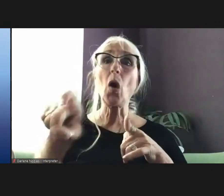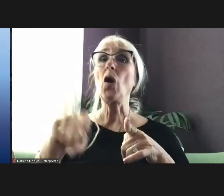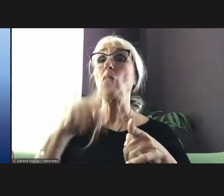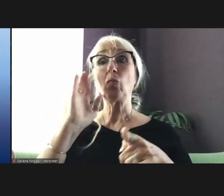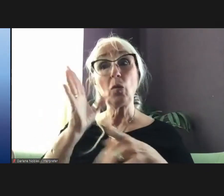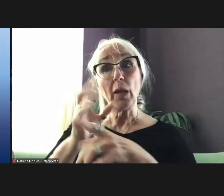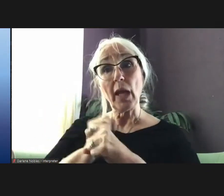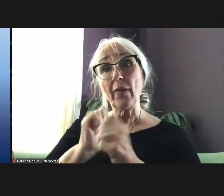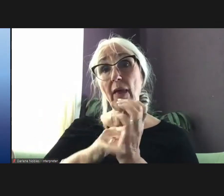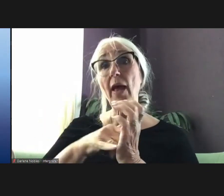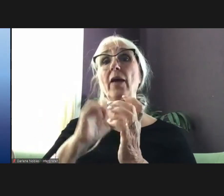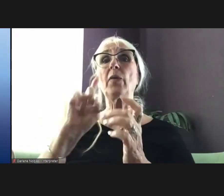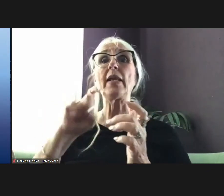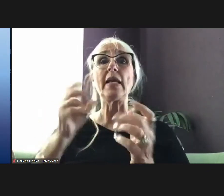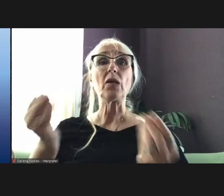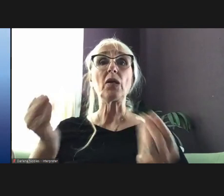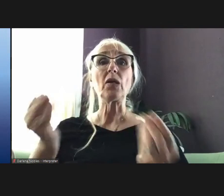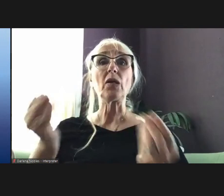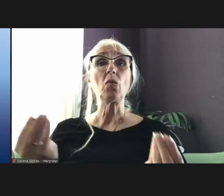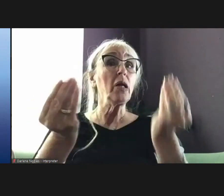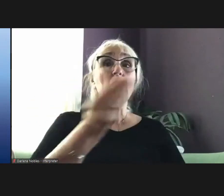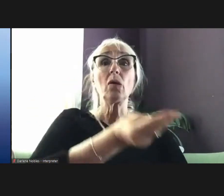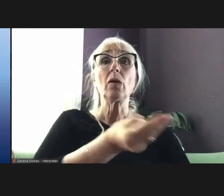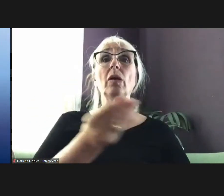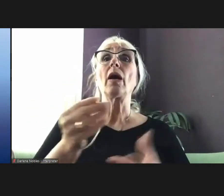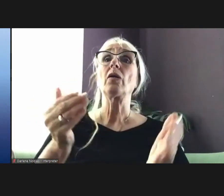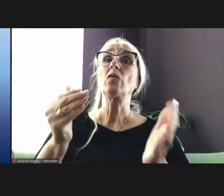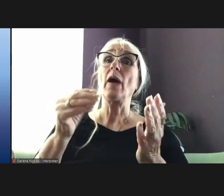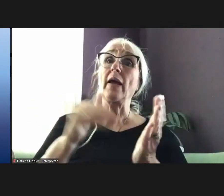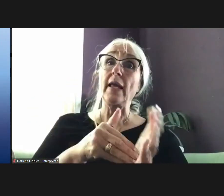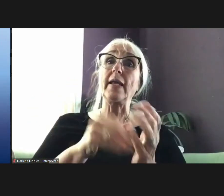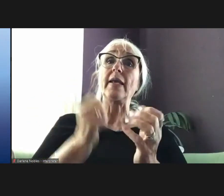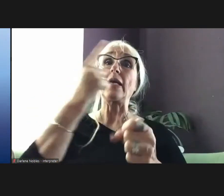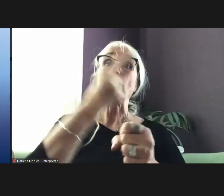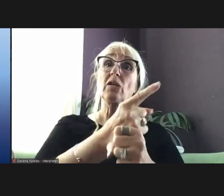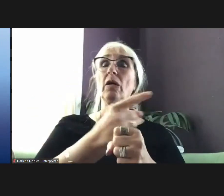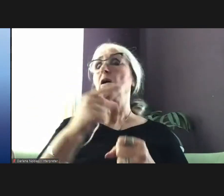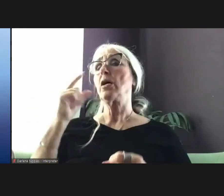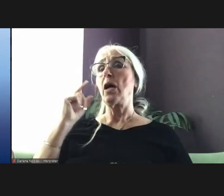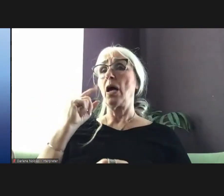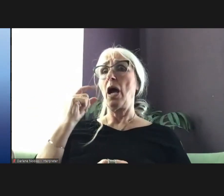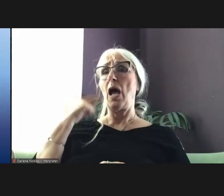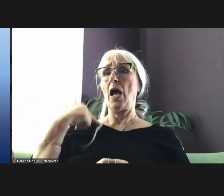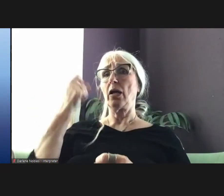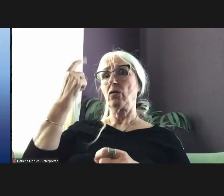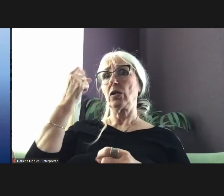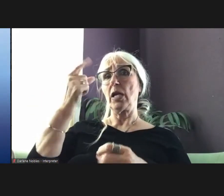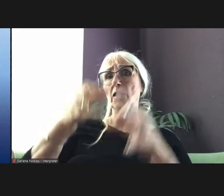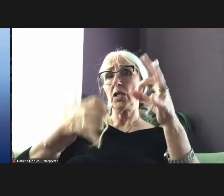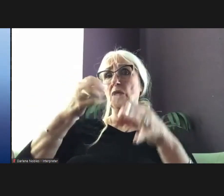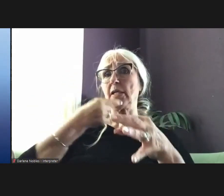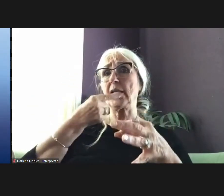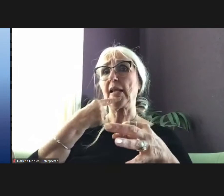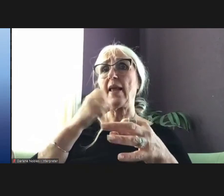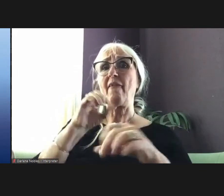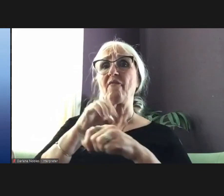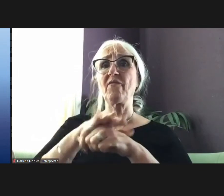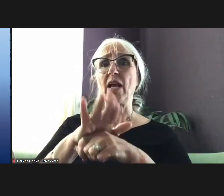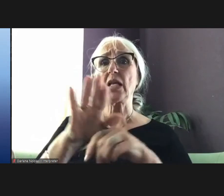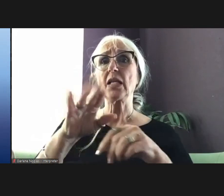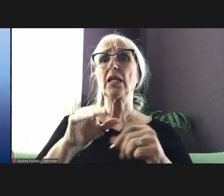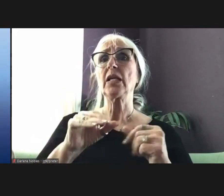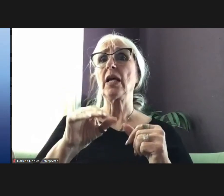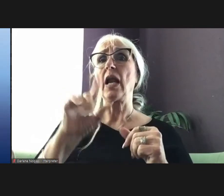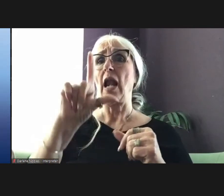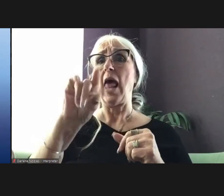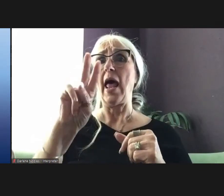to reissue the PO in the next year? So, What I'm hearing the judge say, that'll affect the bottom line on that line item because it